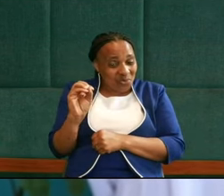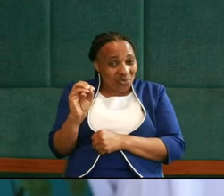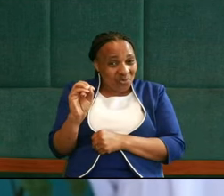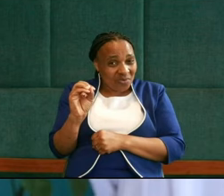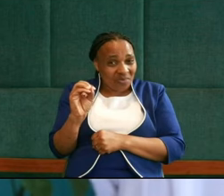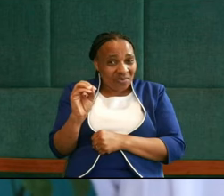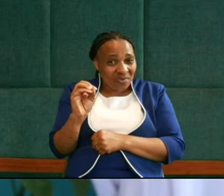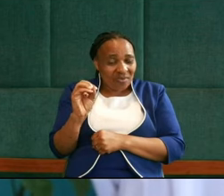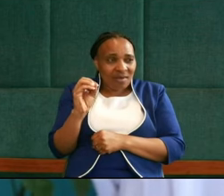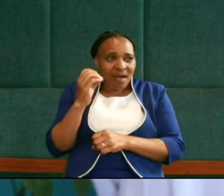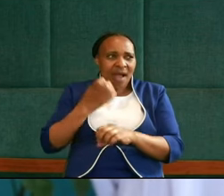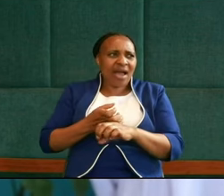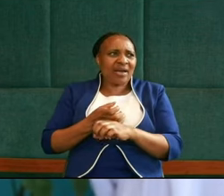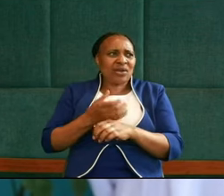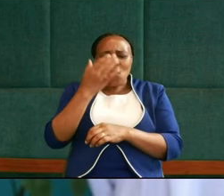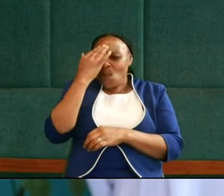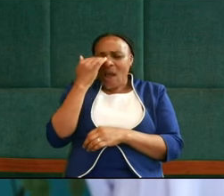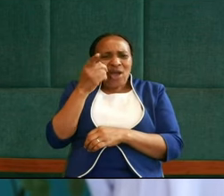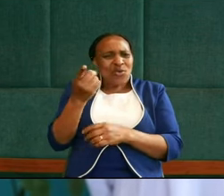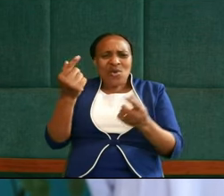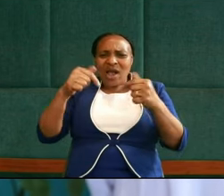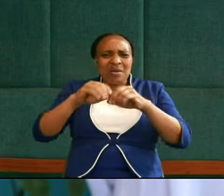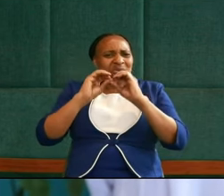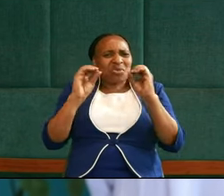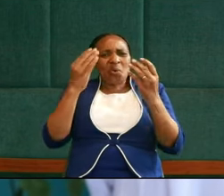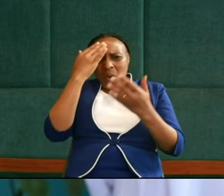It is very hard. Then why did you come?